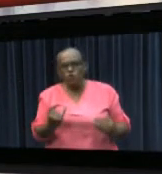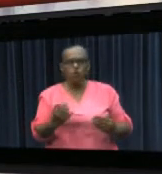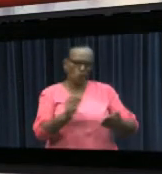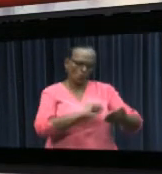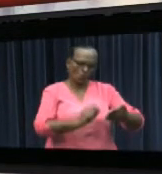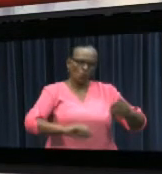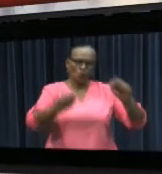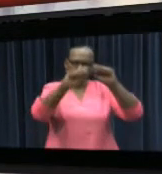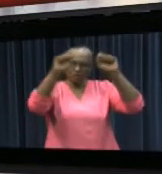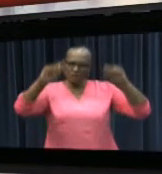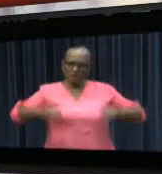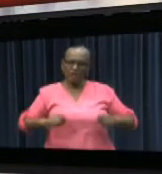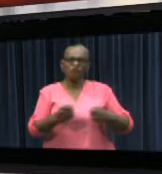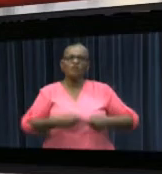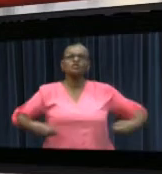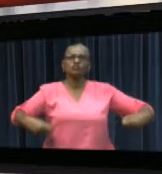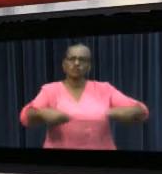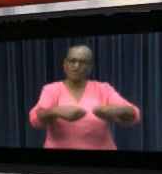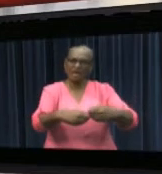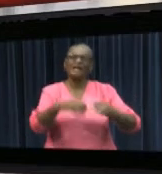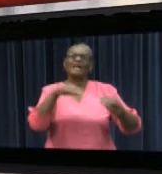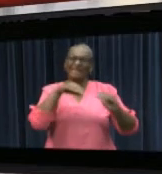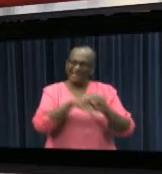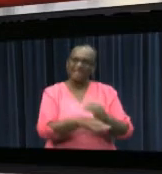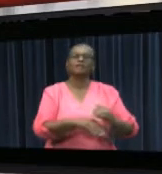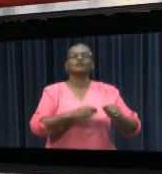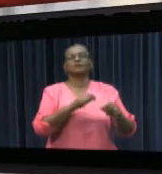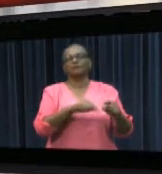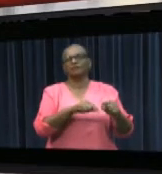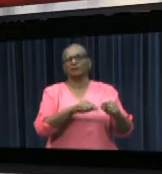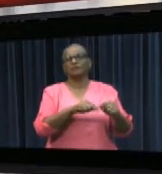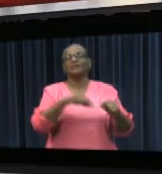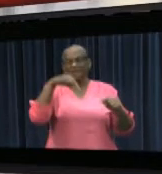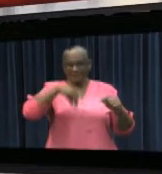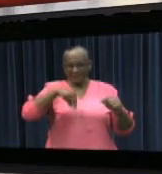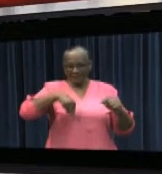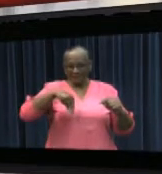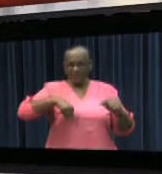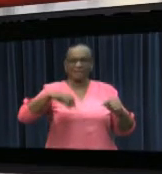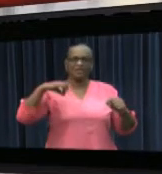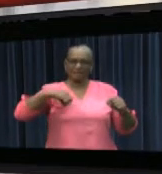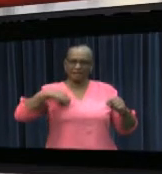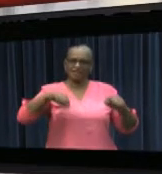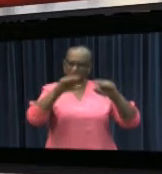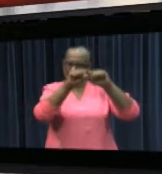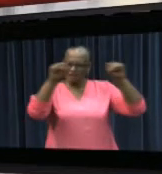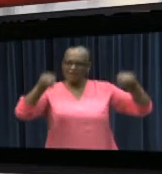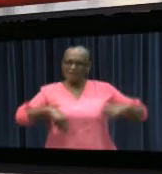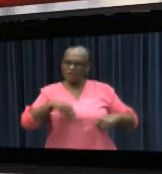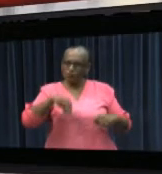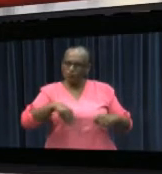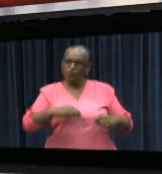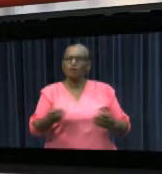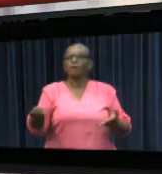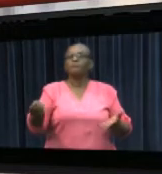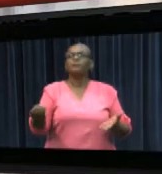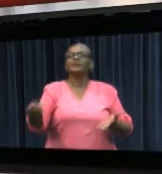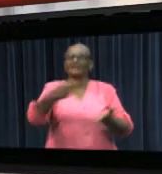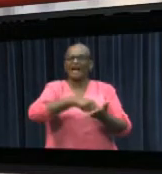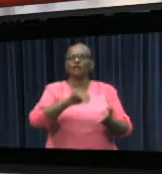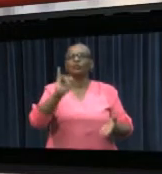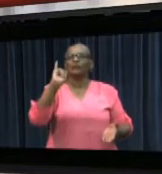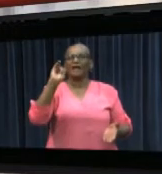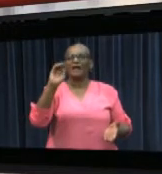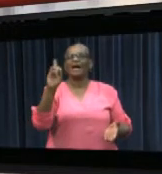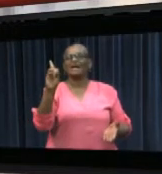the new registration system of the Ministry of Social Affairs is being introduced. This new registration system